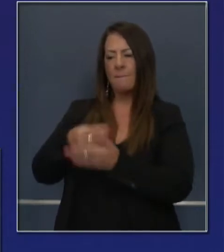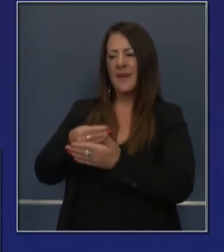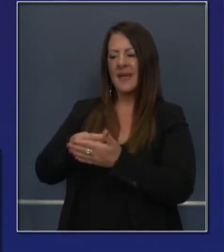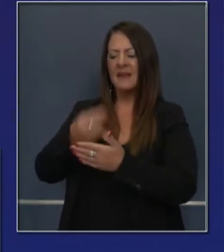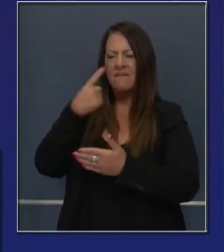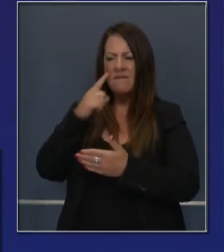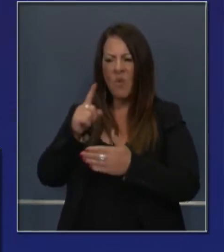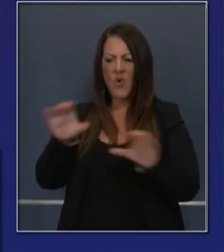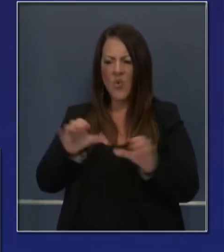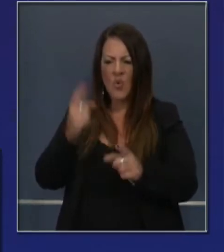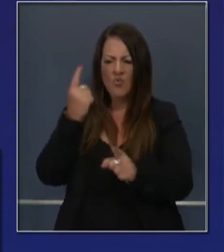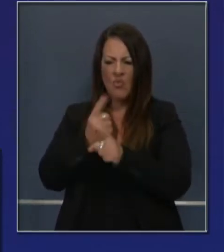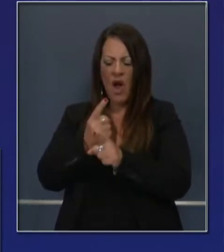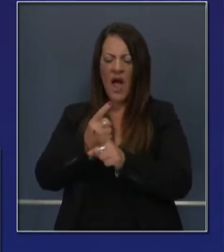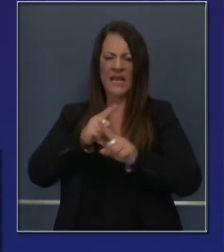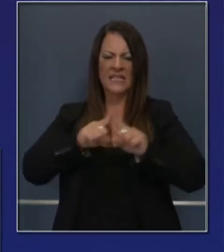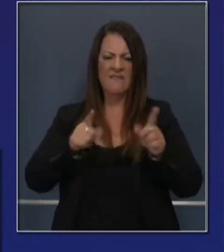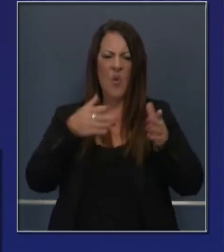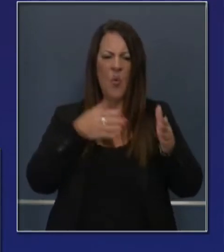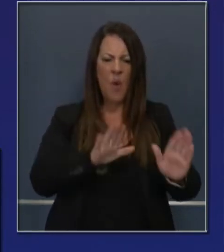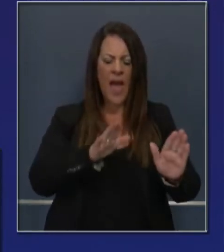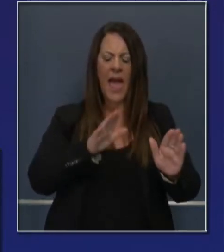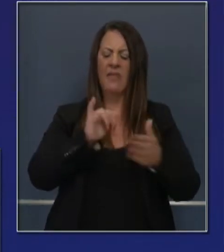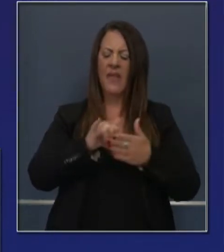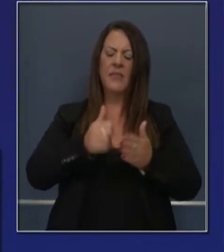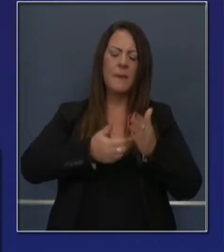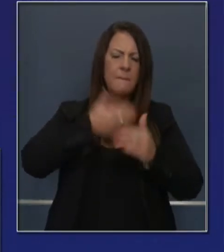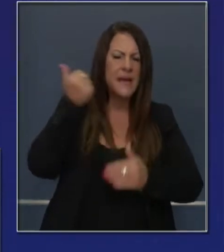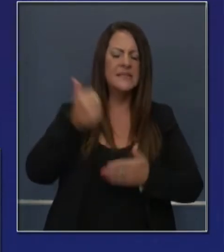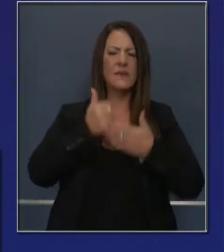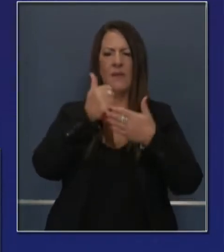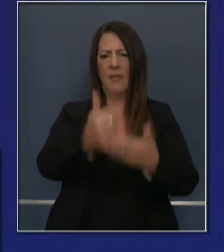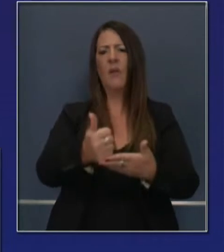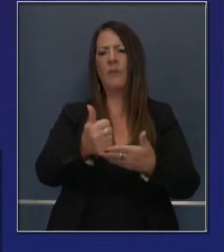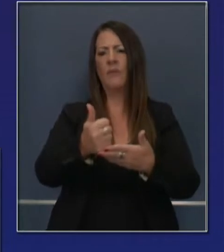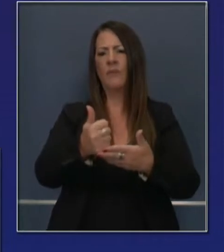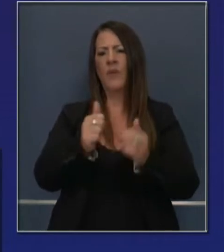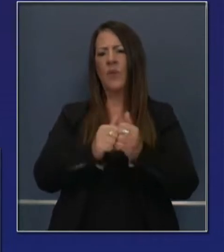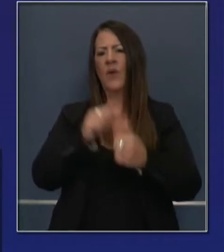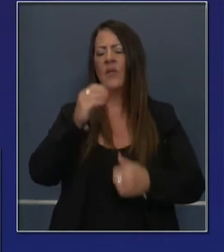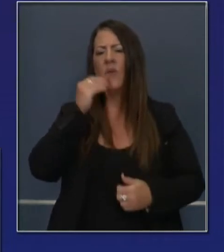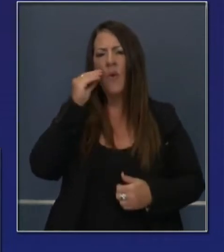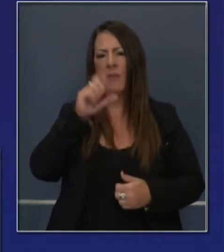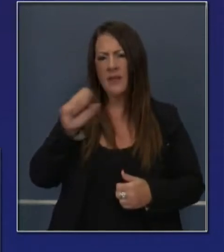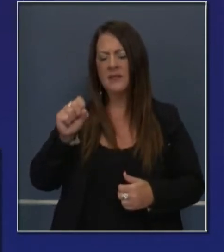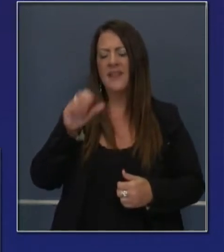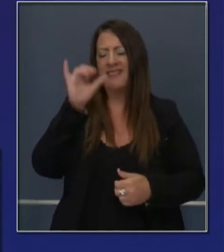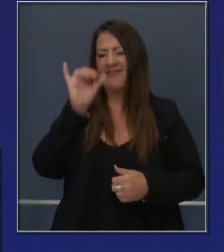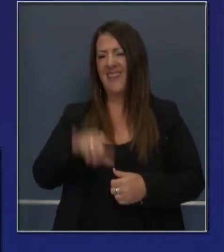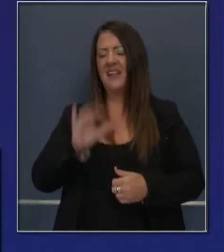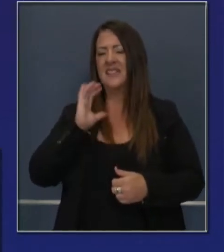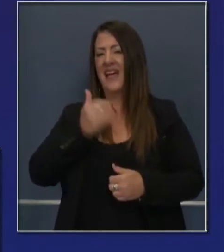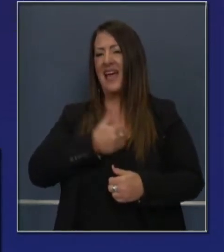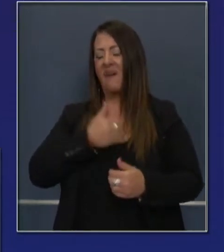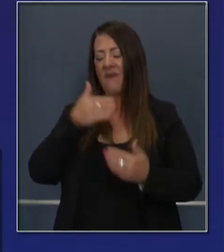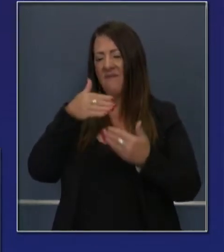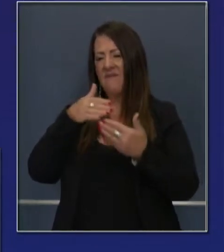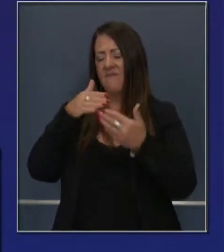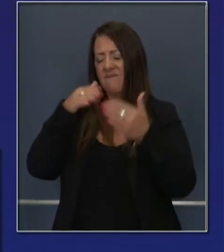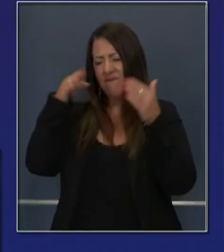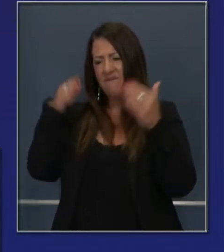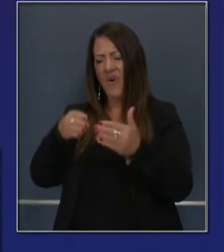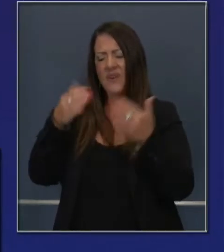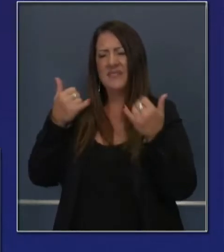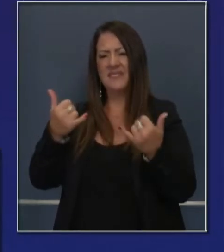mindset. Doing things differently is also foundational in our approach, and that is deeply part of our focus